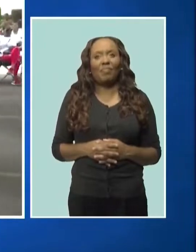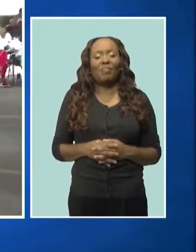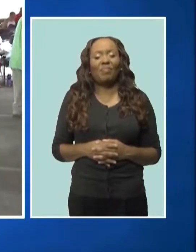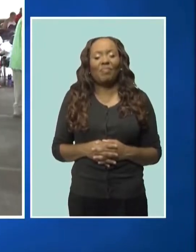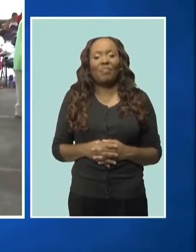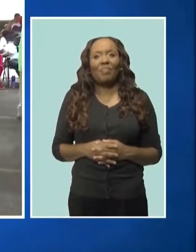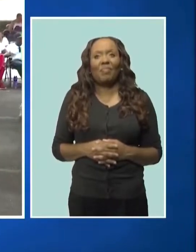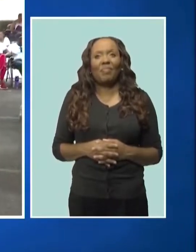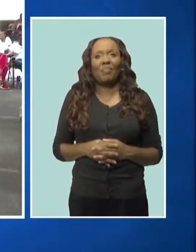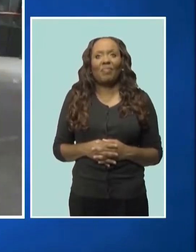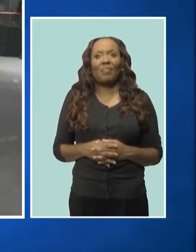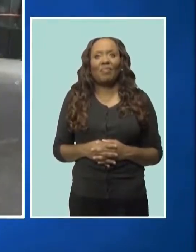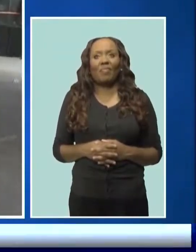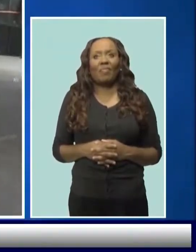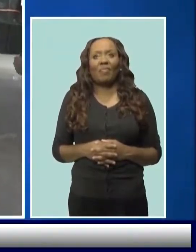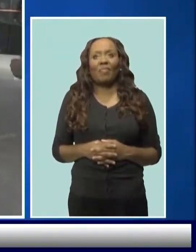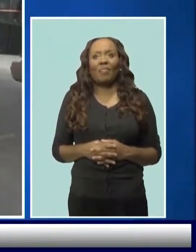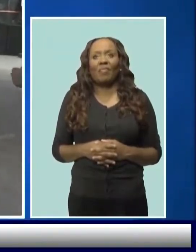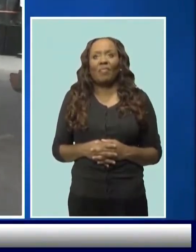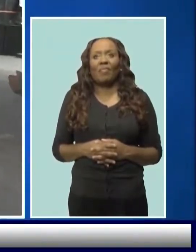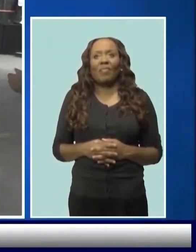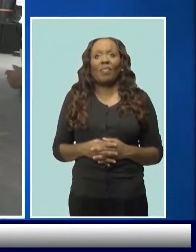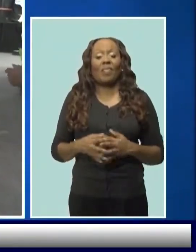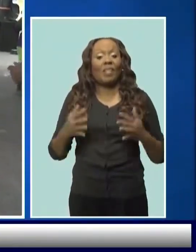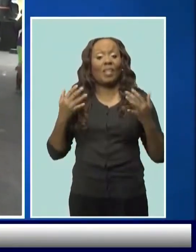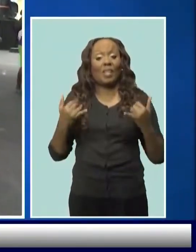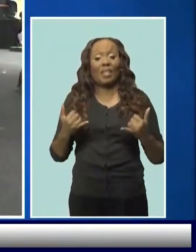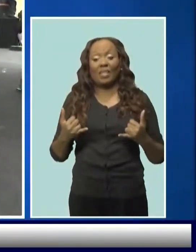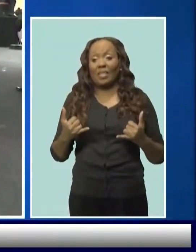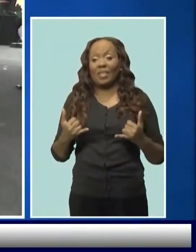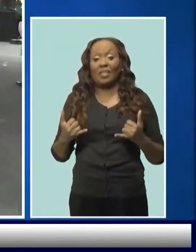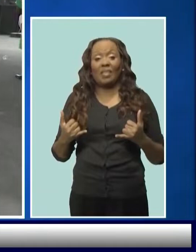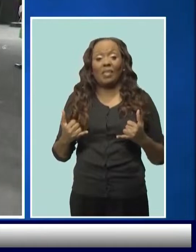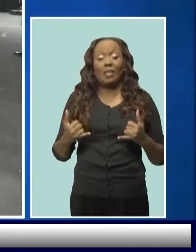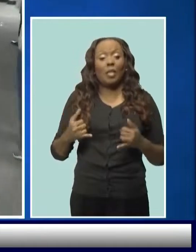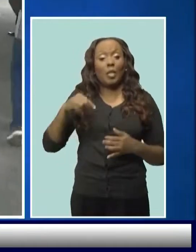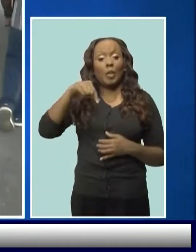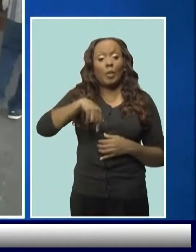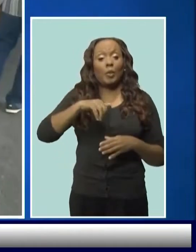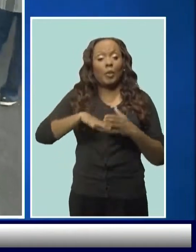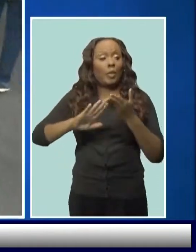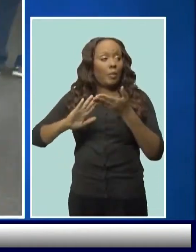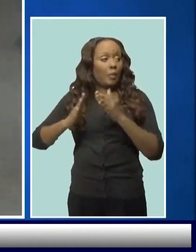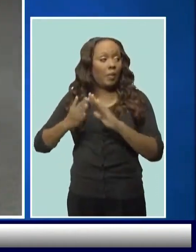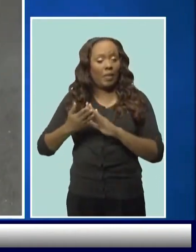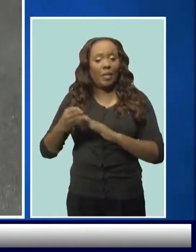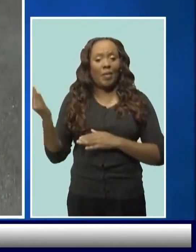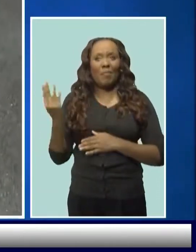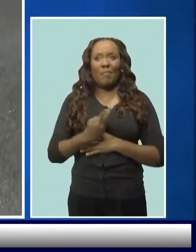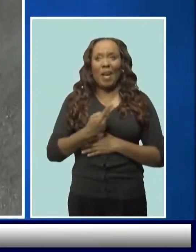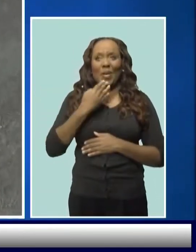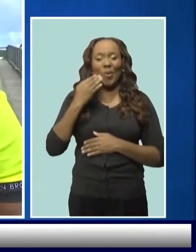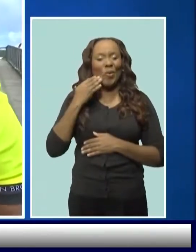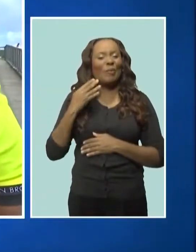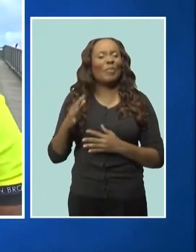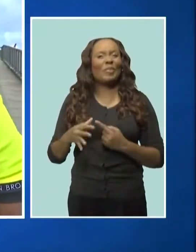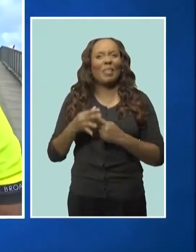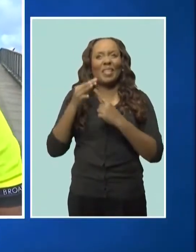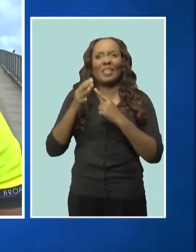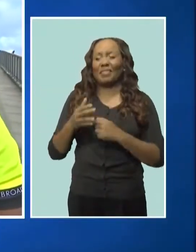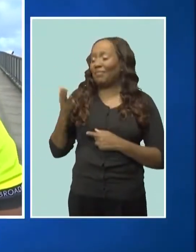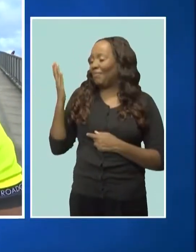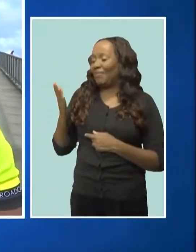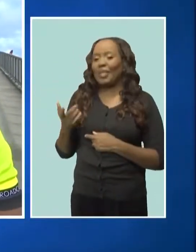It was a sea of green in the CBC's outer car park today as Q in the community returned home for a special occasion. We are celebrating with